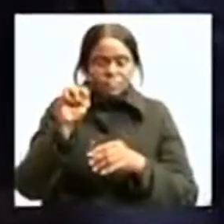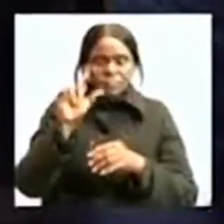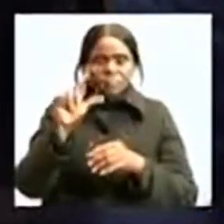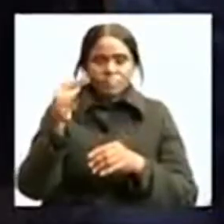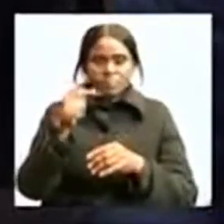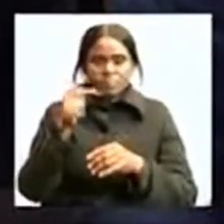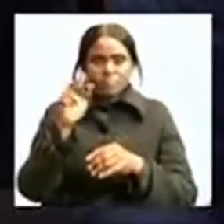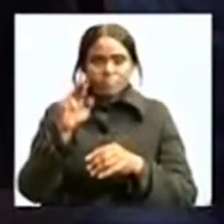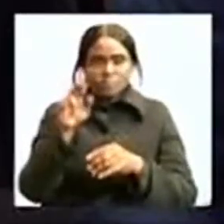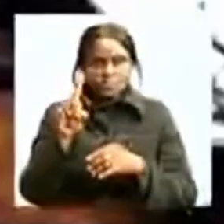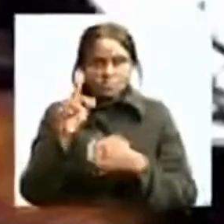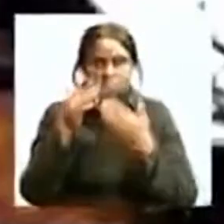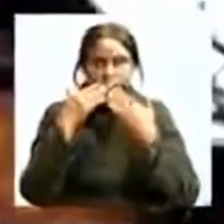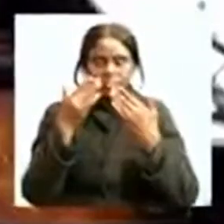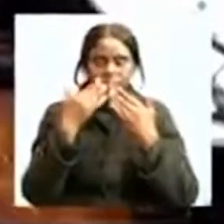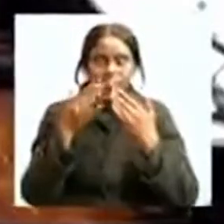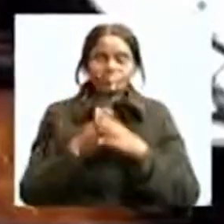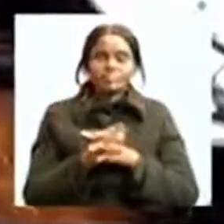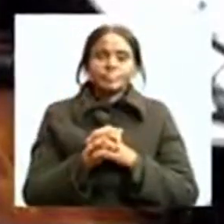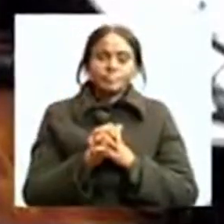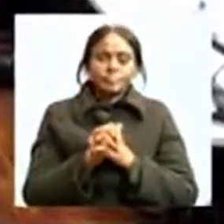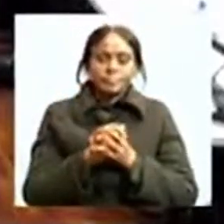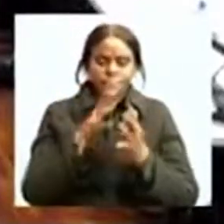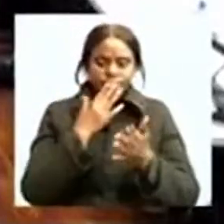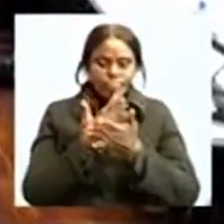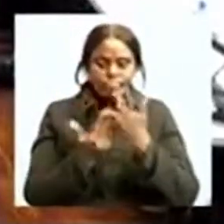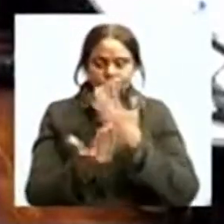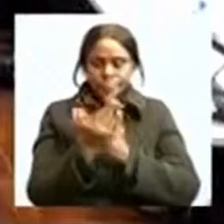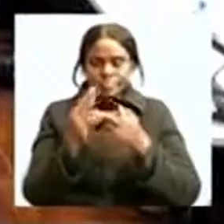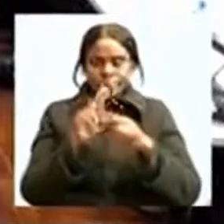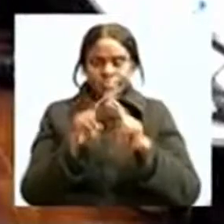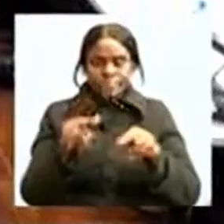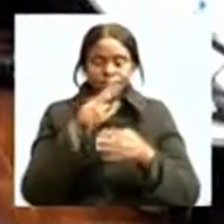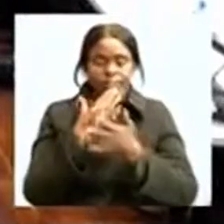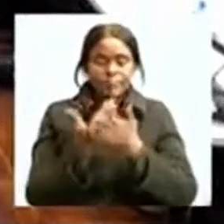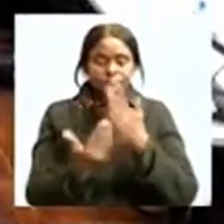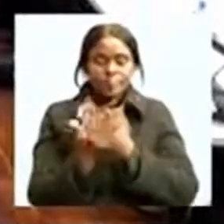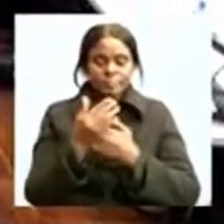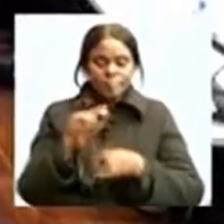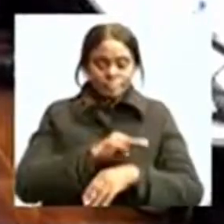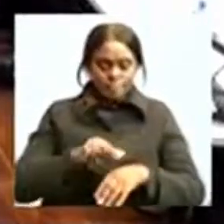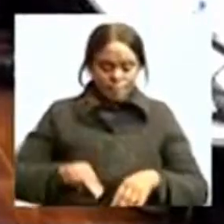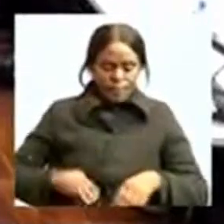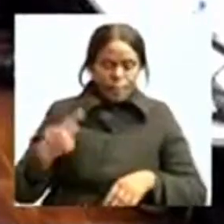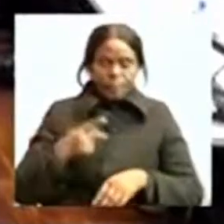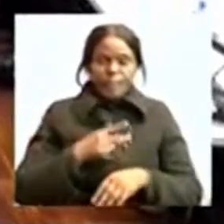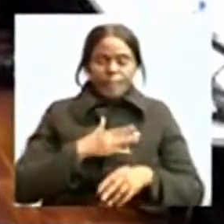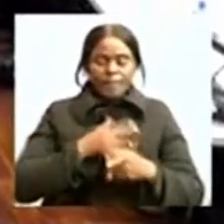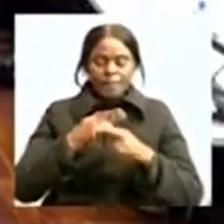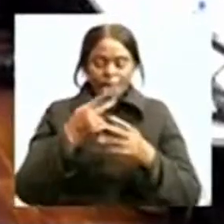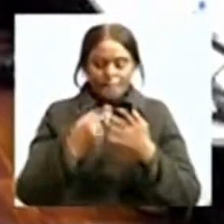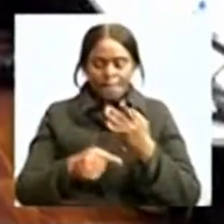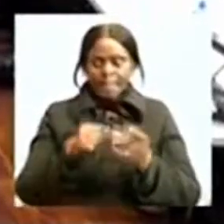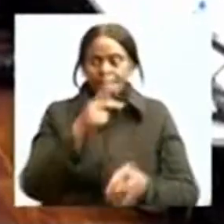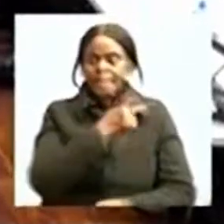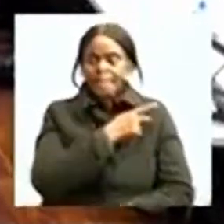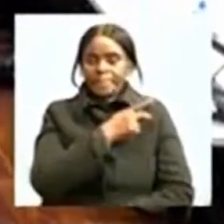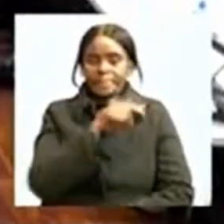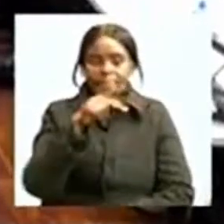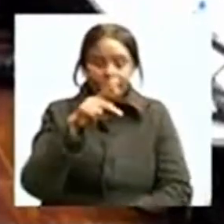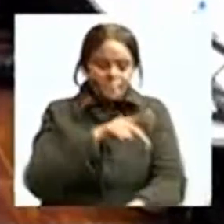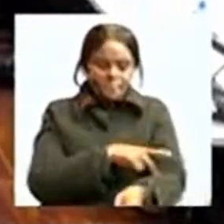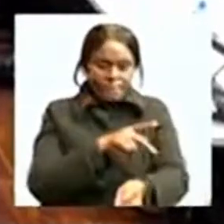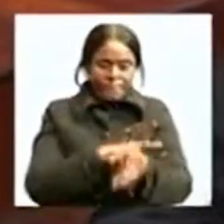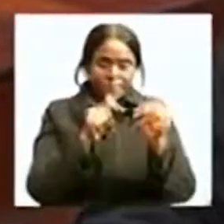Thank you. Thank you. Good morning, Chair. Good morning, members of Parliament. My name is Patson Piri. I'm Acting